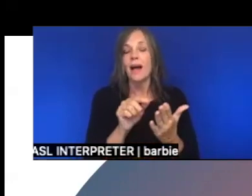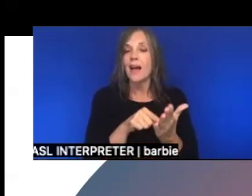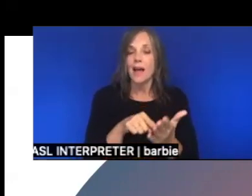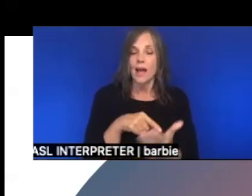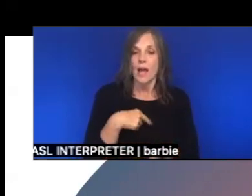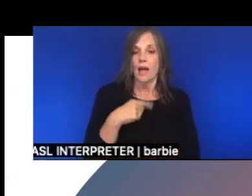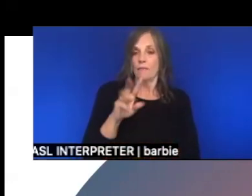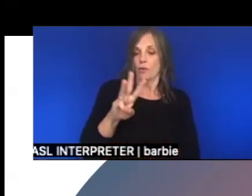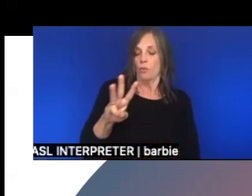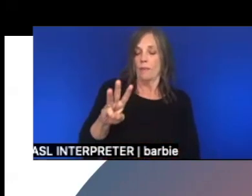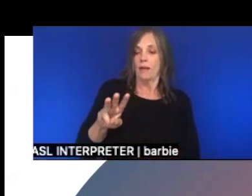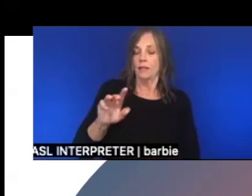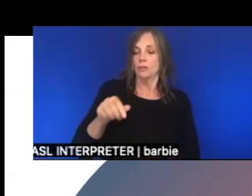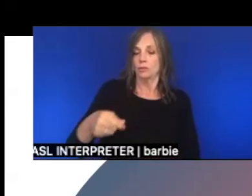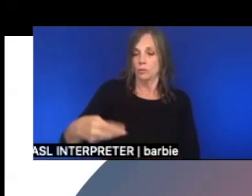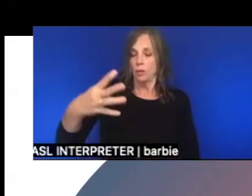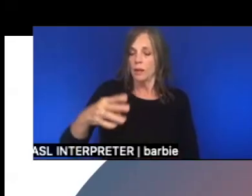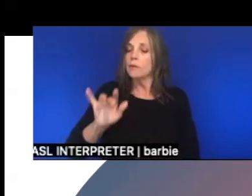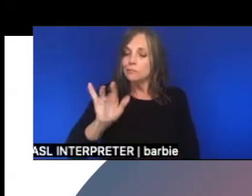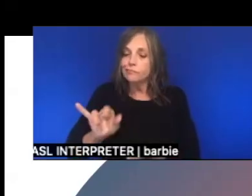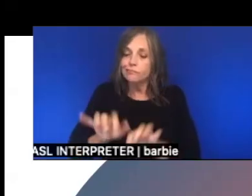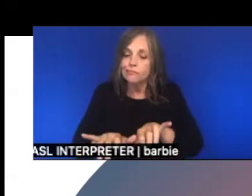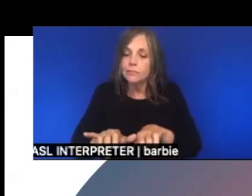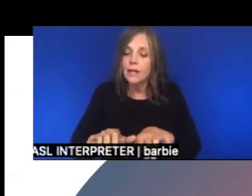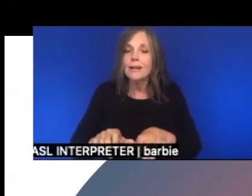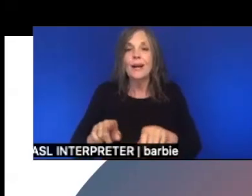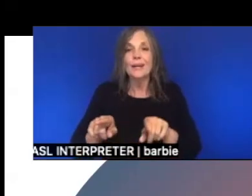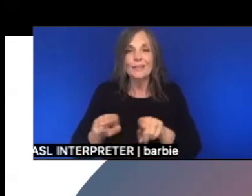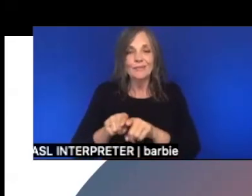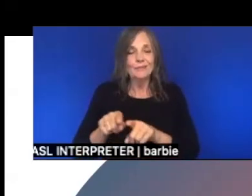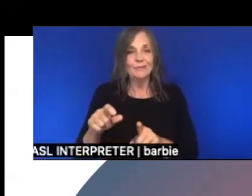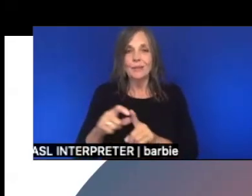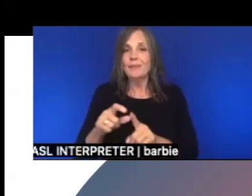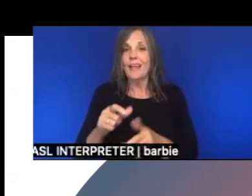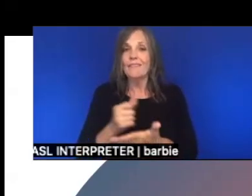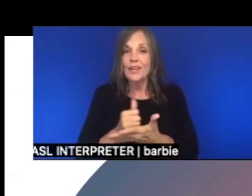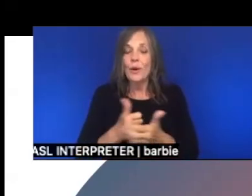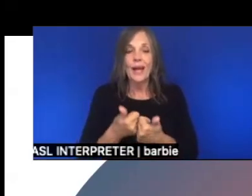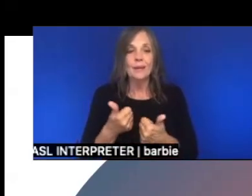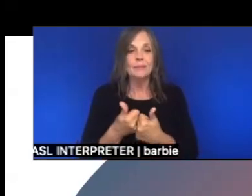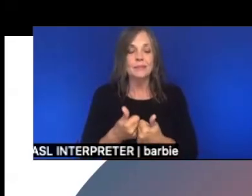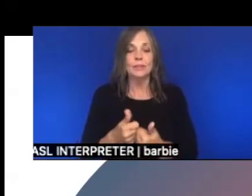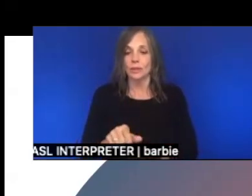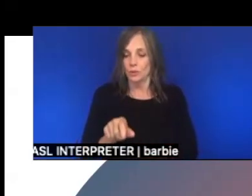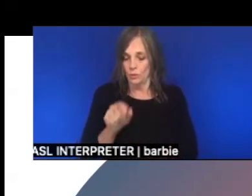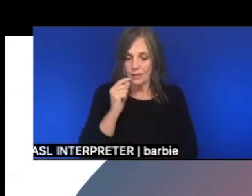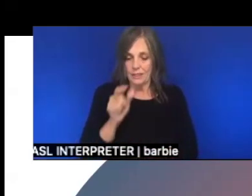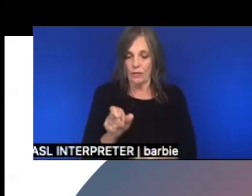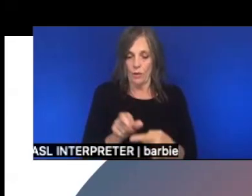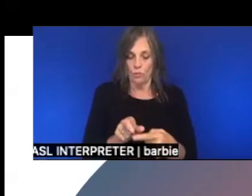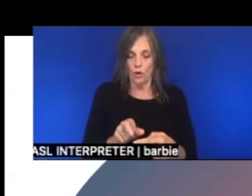up for something like video games, it will appear on the bottom of the page the word video game